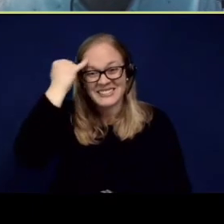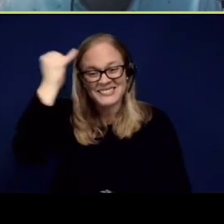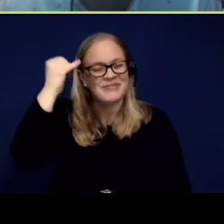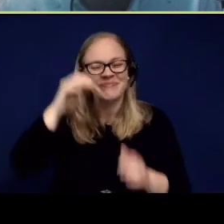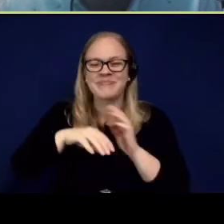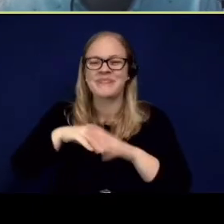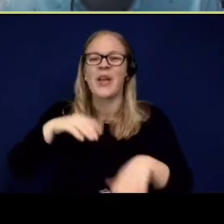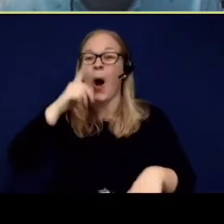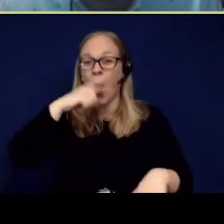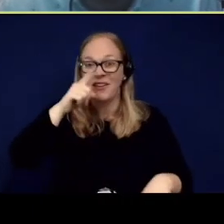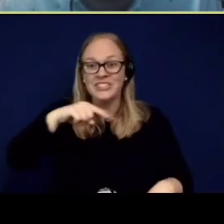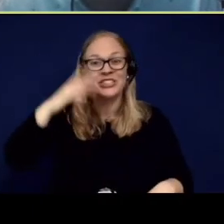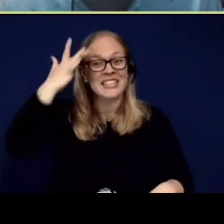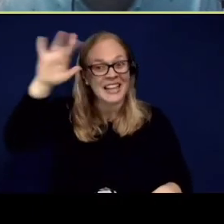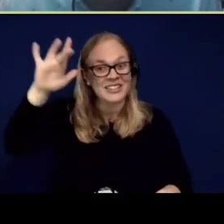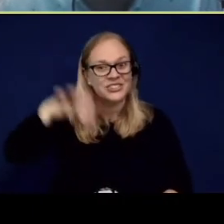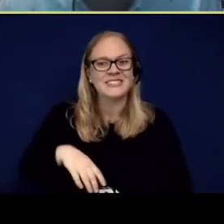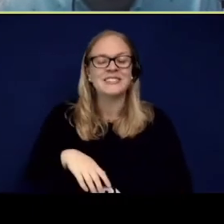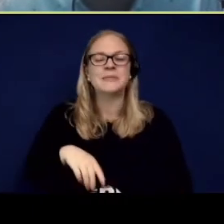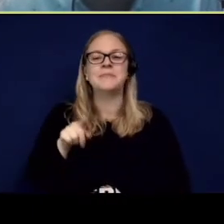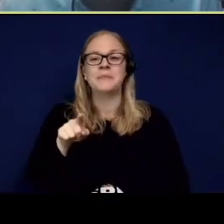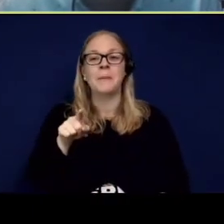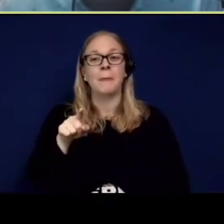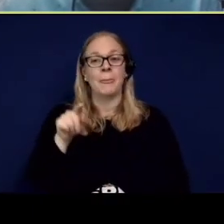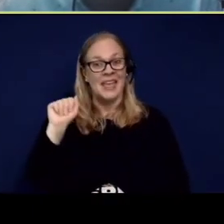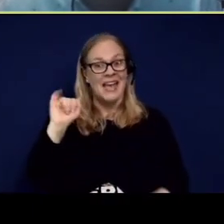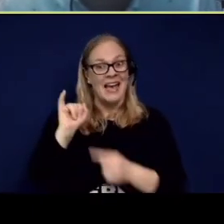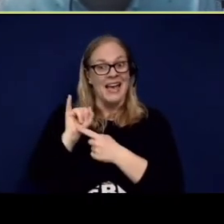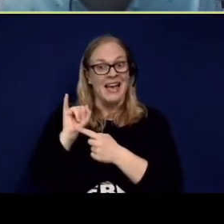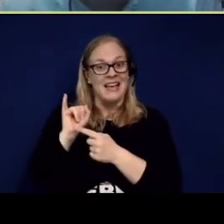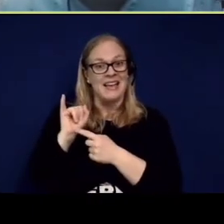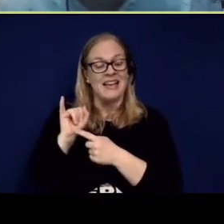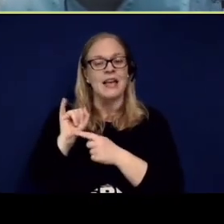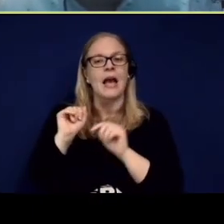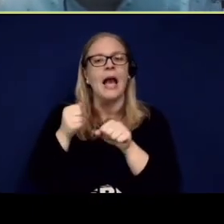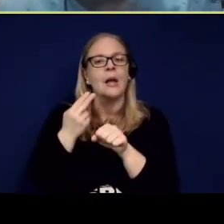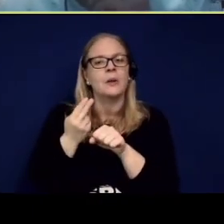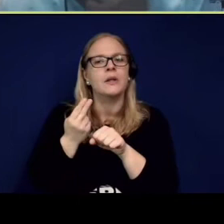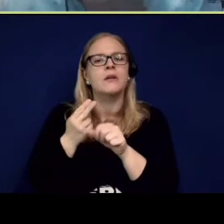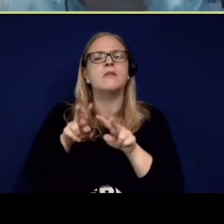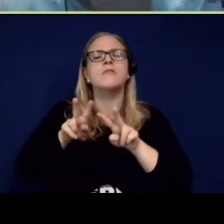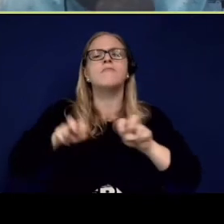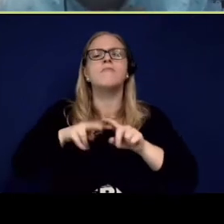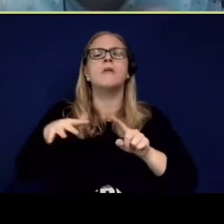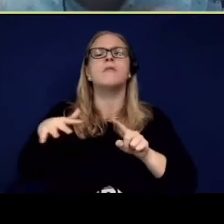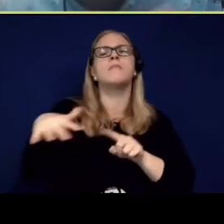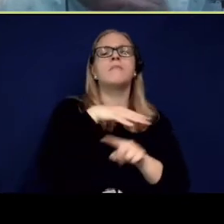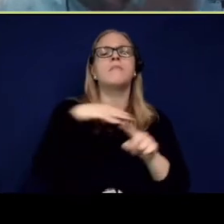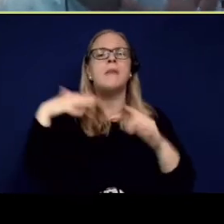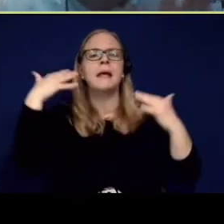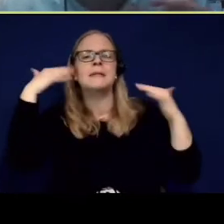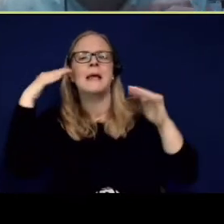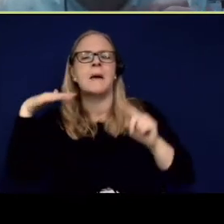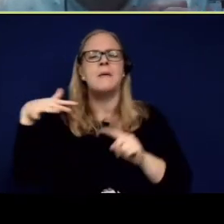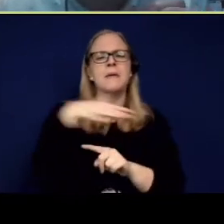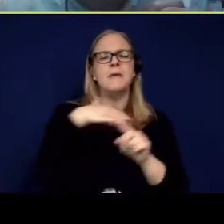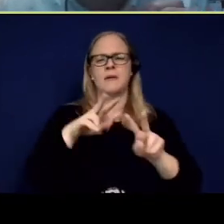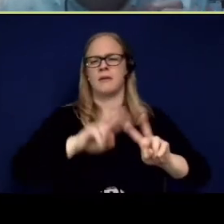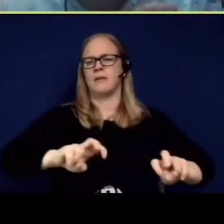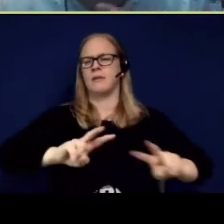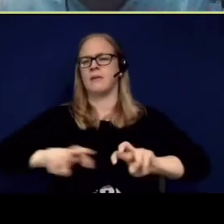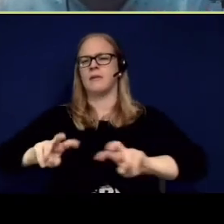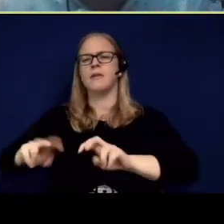environment. And then by analyzing it, it determines, okay, what's going